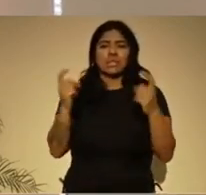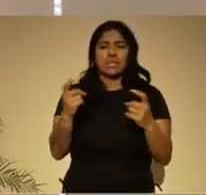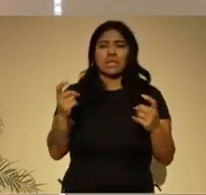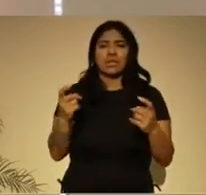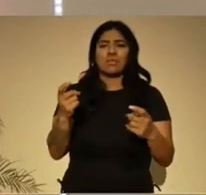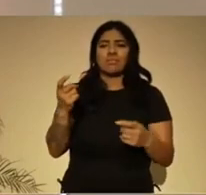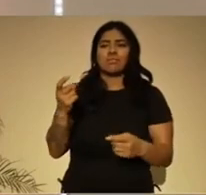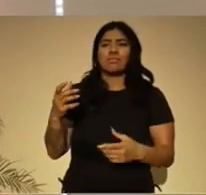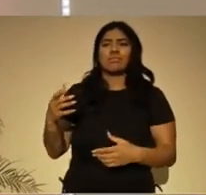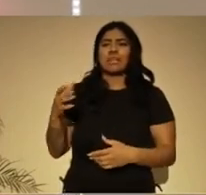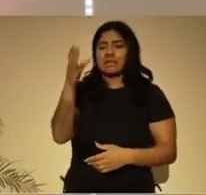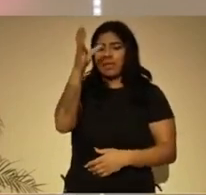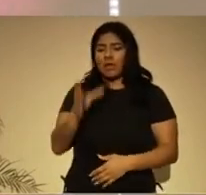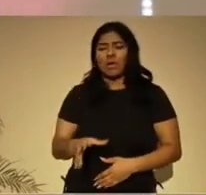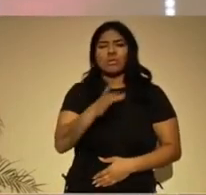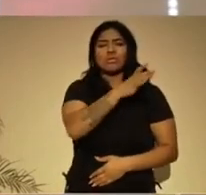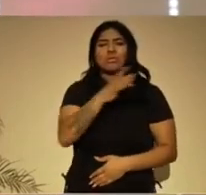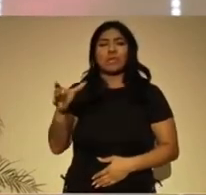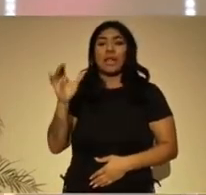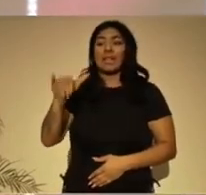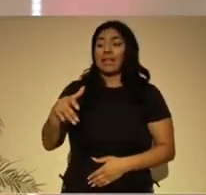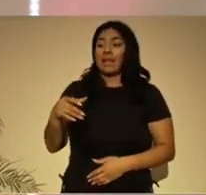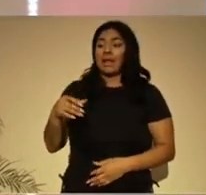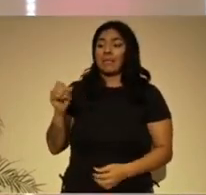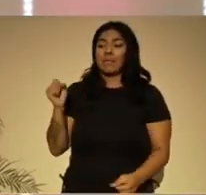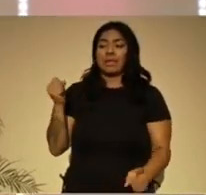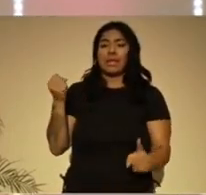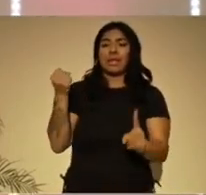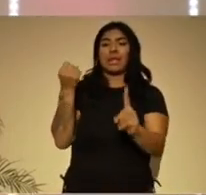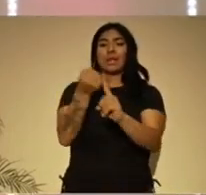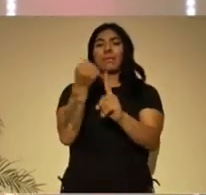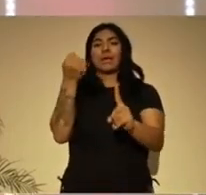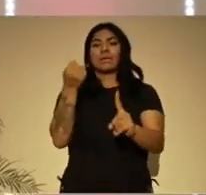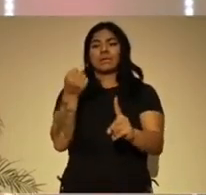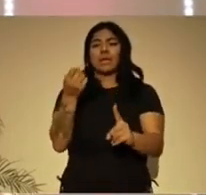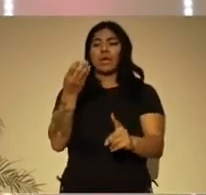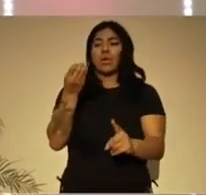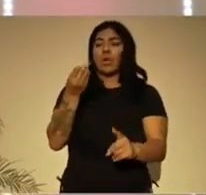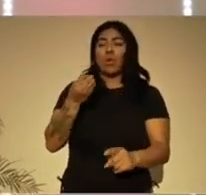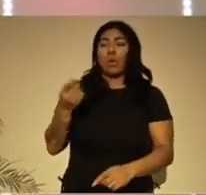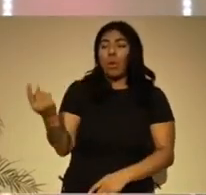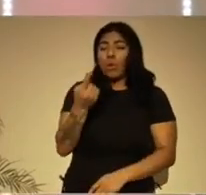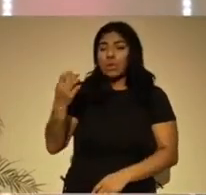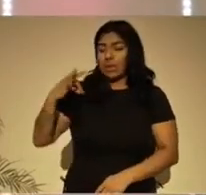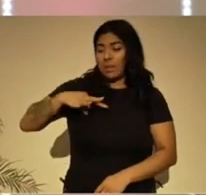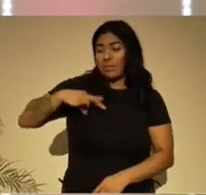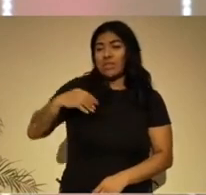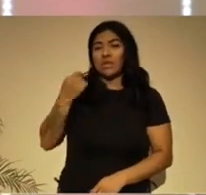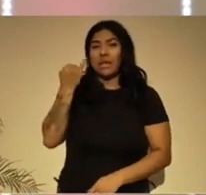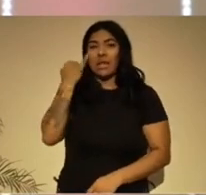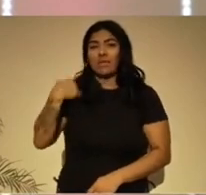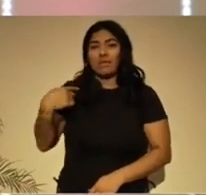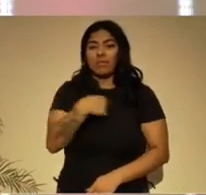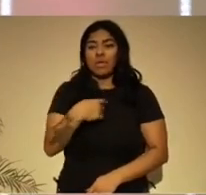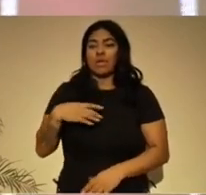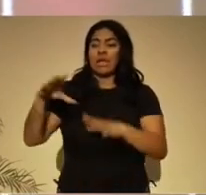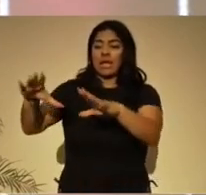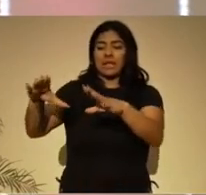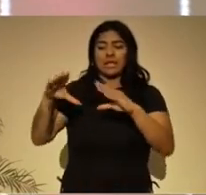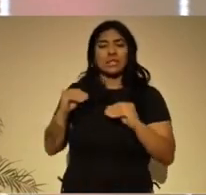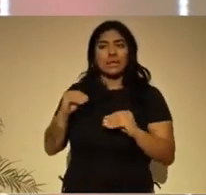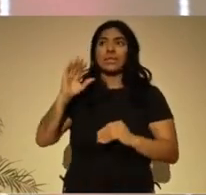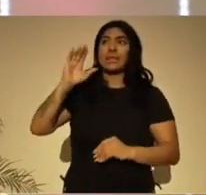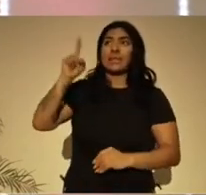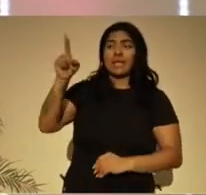sins for us. But that can only be effective and that can only be beneficial to us if we receive him as our Lord